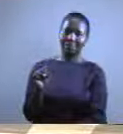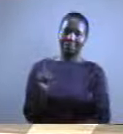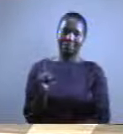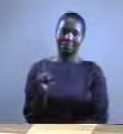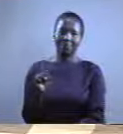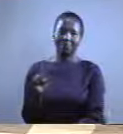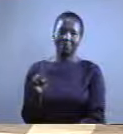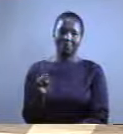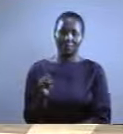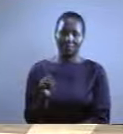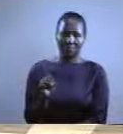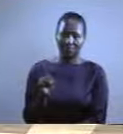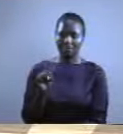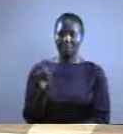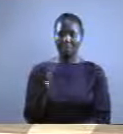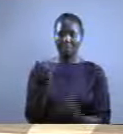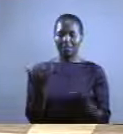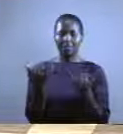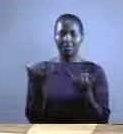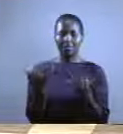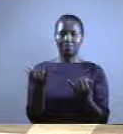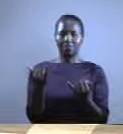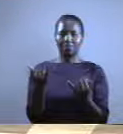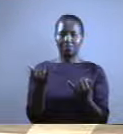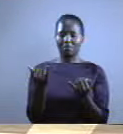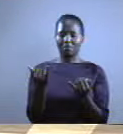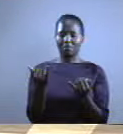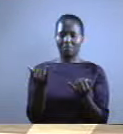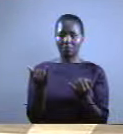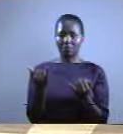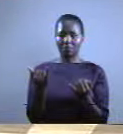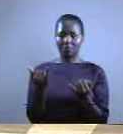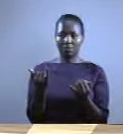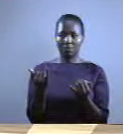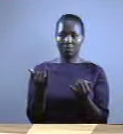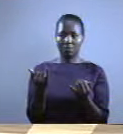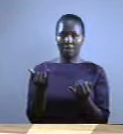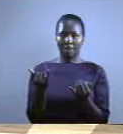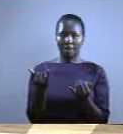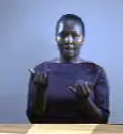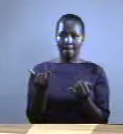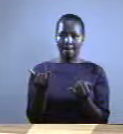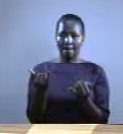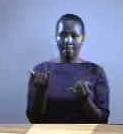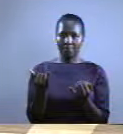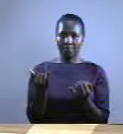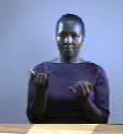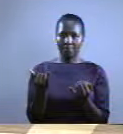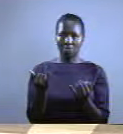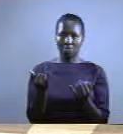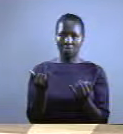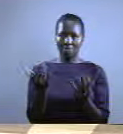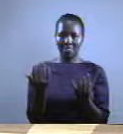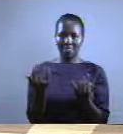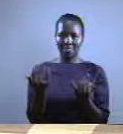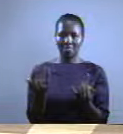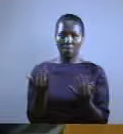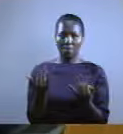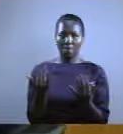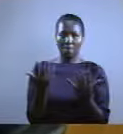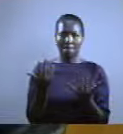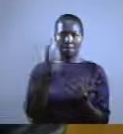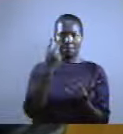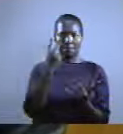Thank you, Speaker. Previous speakers have indicated that today is indeed a very good day for the youth of South Africa, because the employment